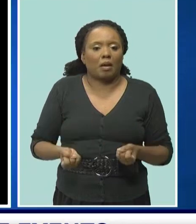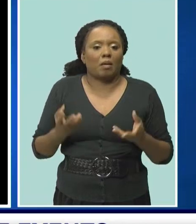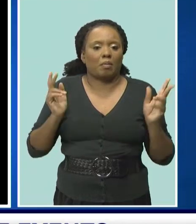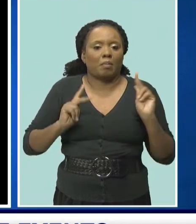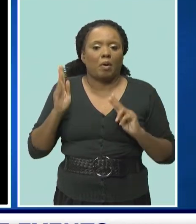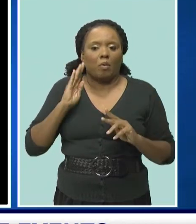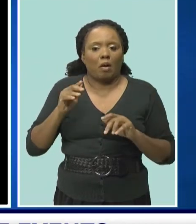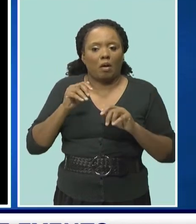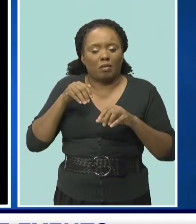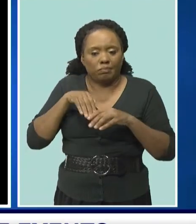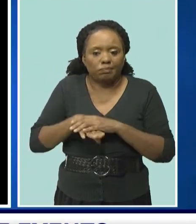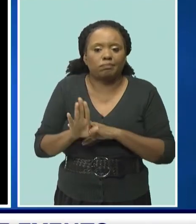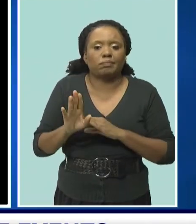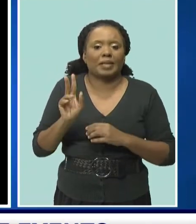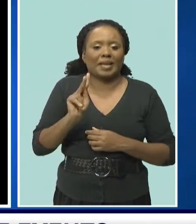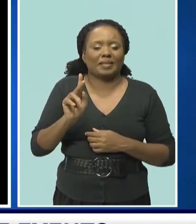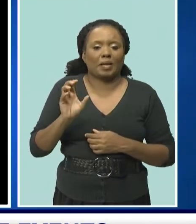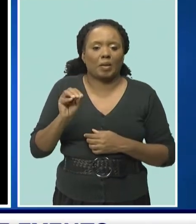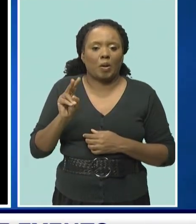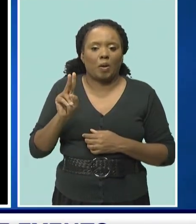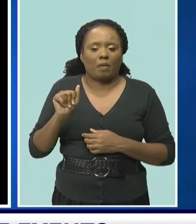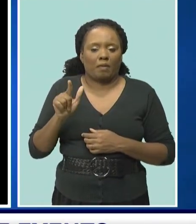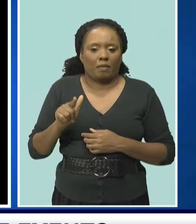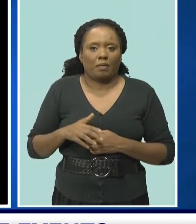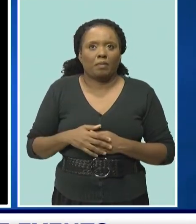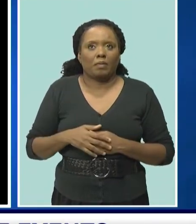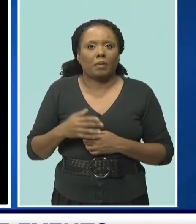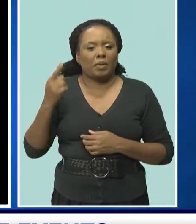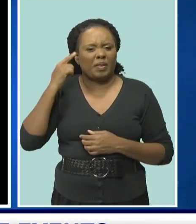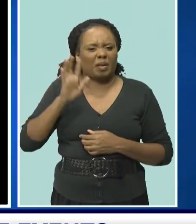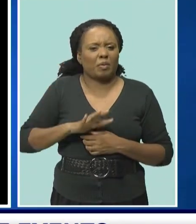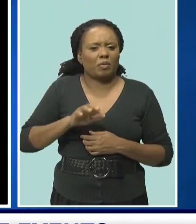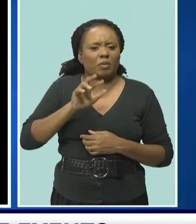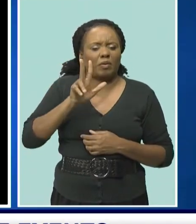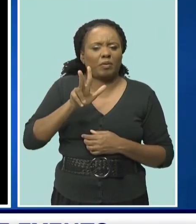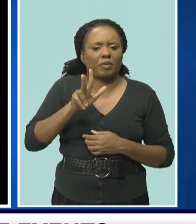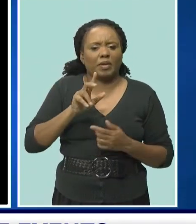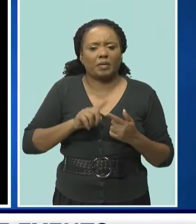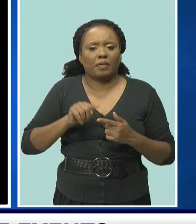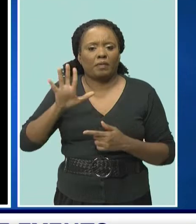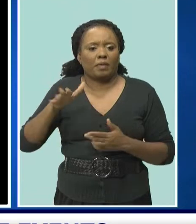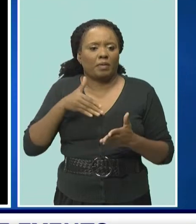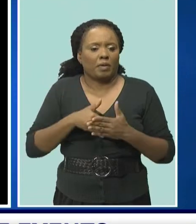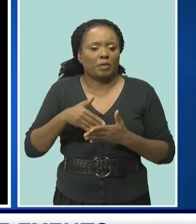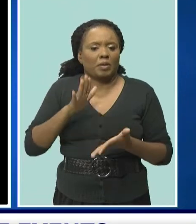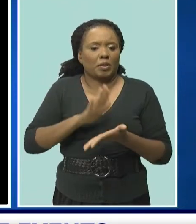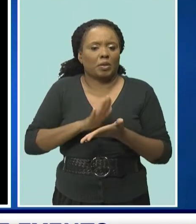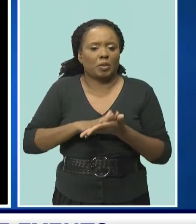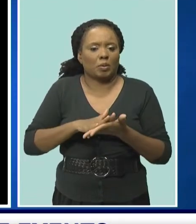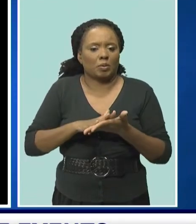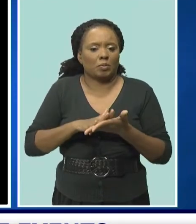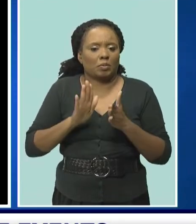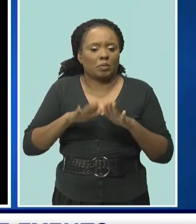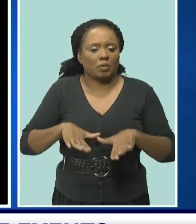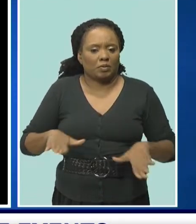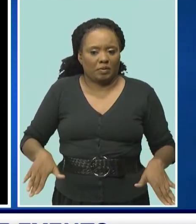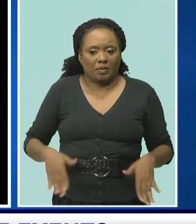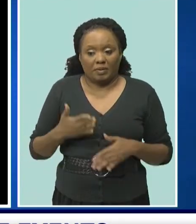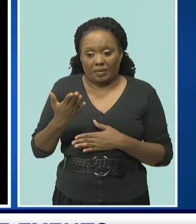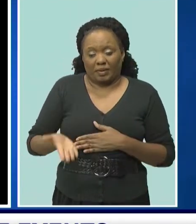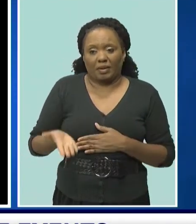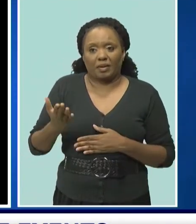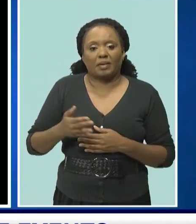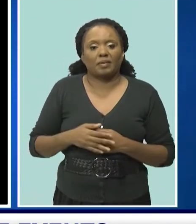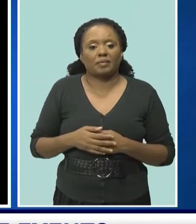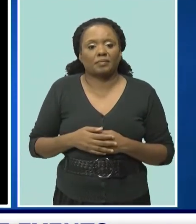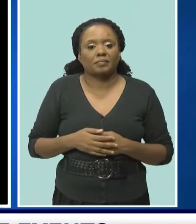Oval. We're expecting between 3,000 to 5,000 school children in uniform to be in attendance, just